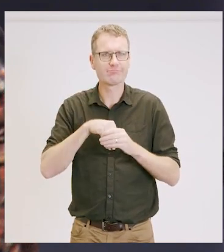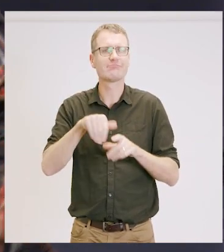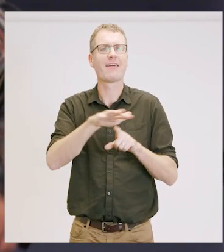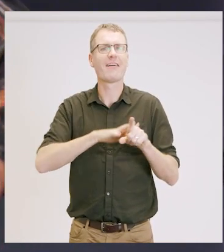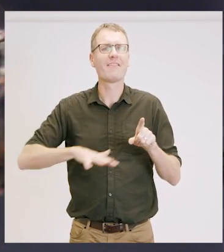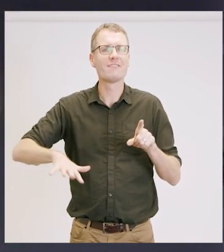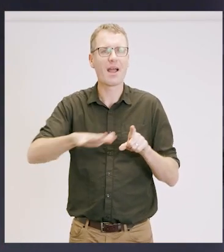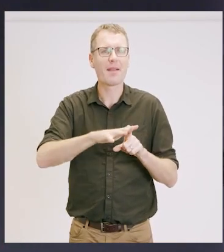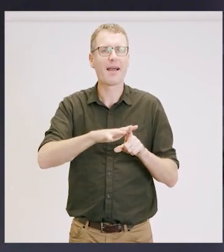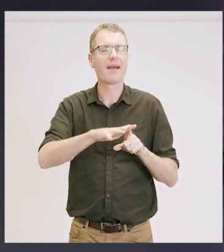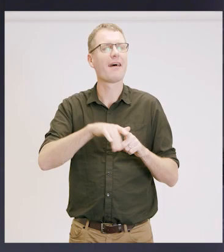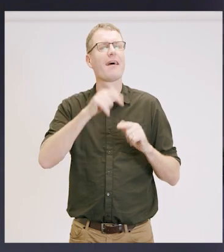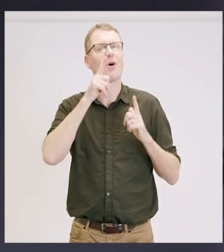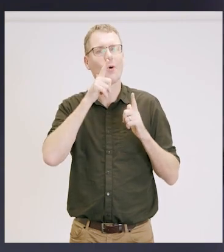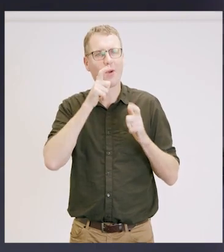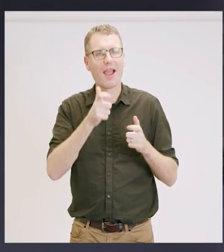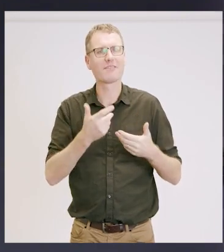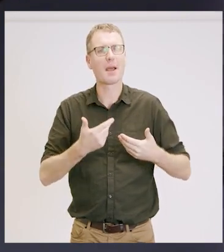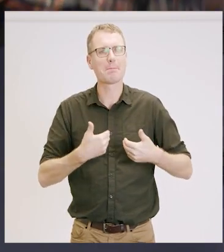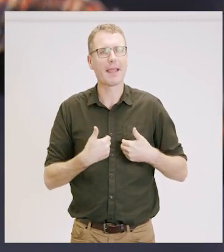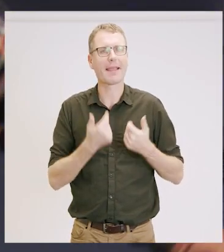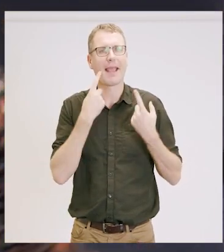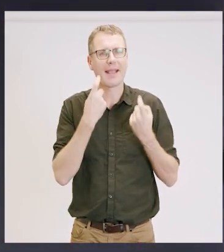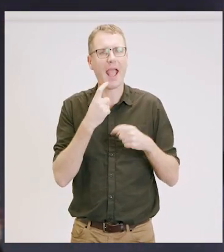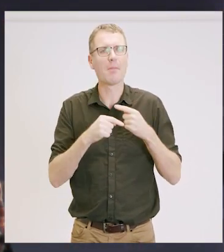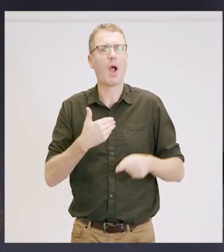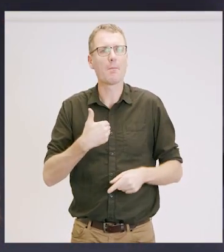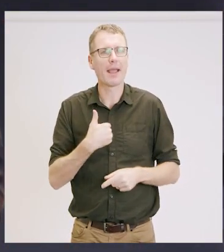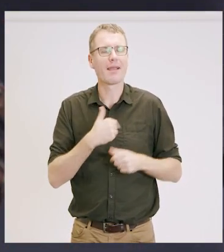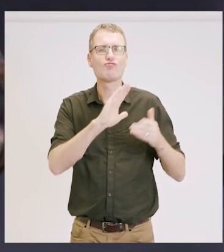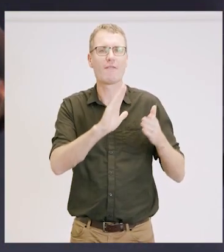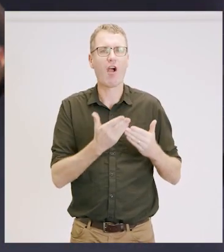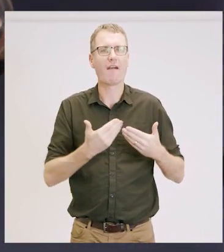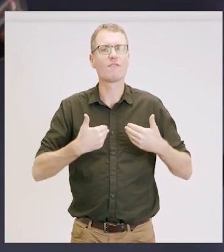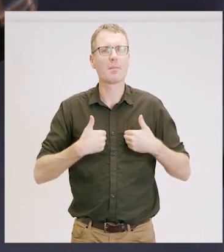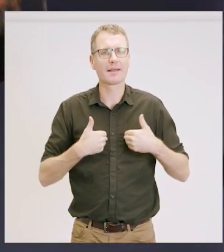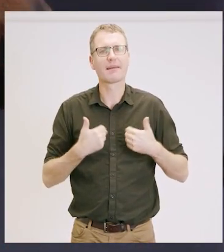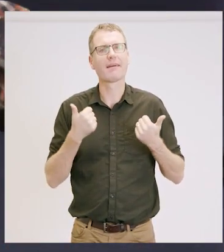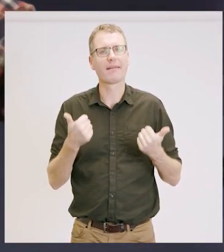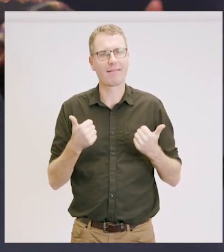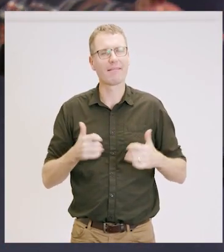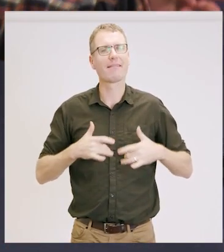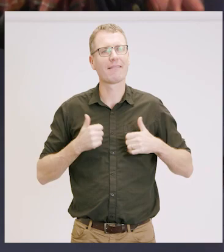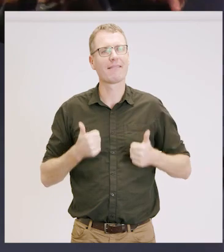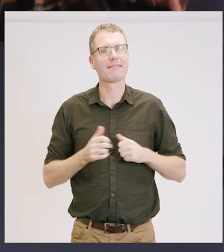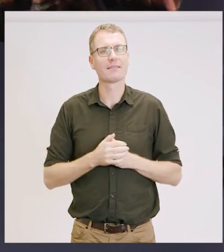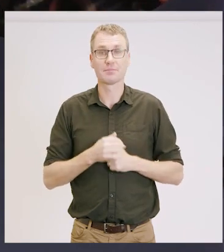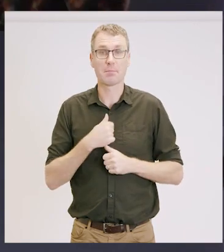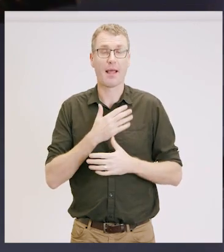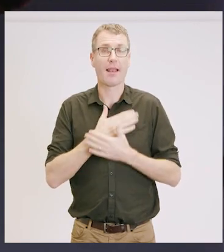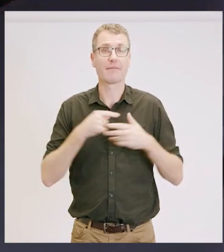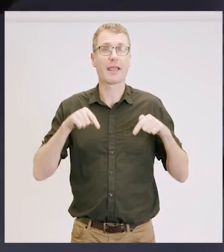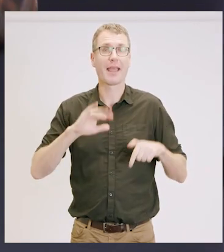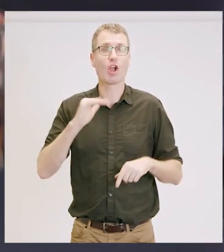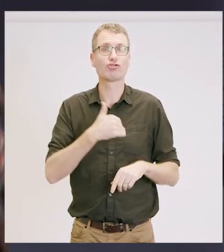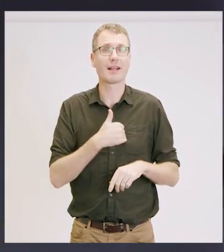sense that I'm in this family that looks after me. I'm in this family that cares about me. I'm in this family